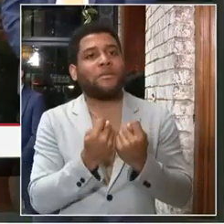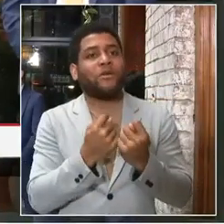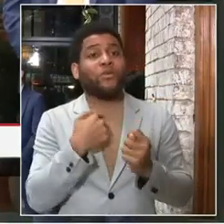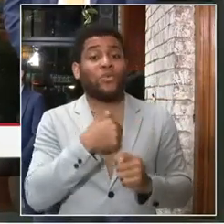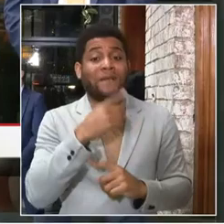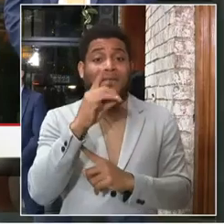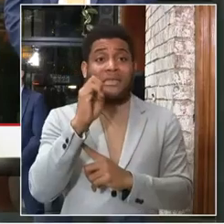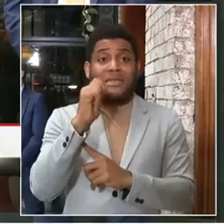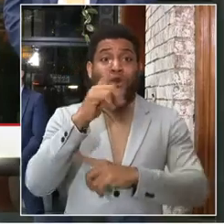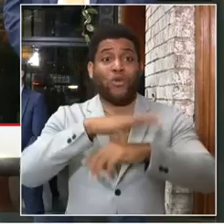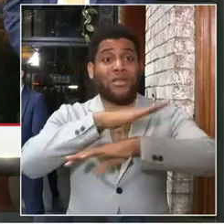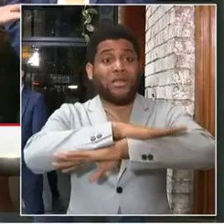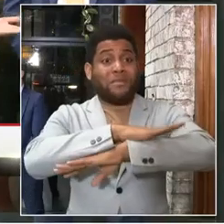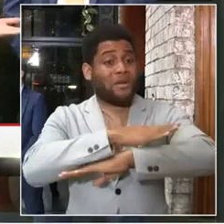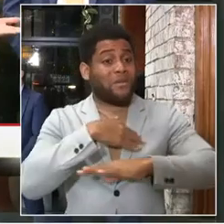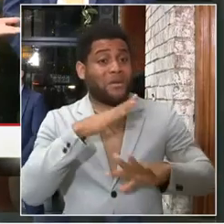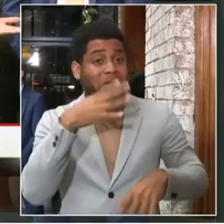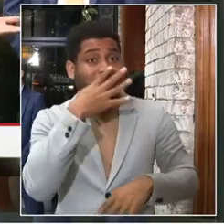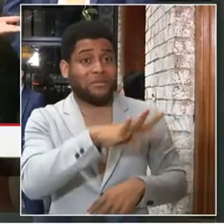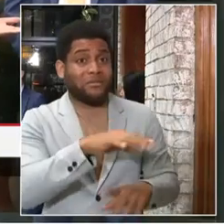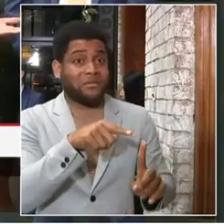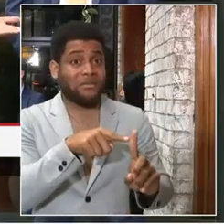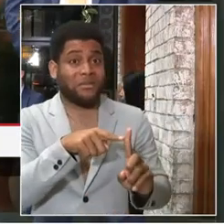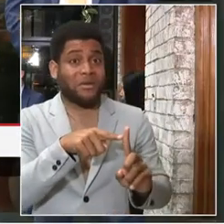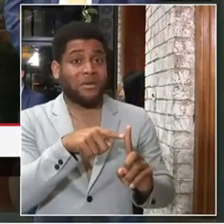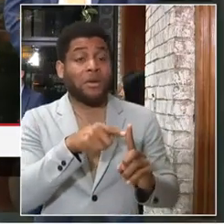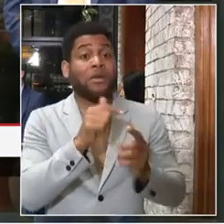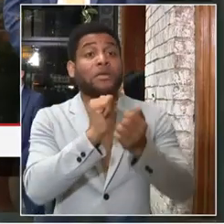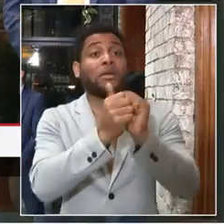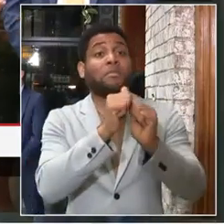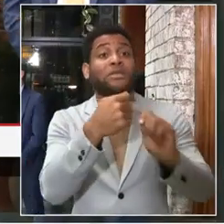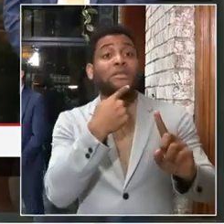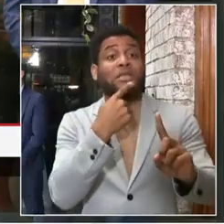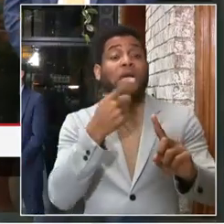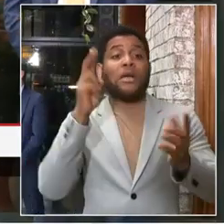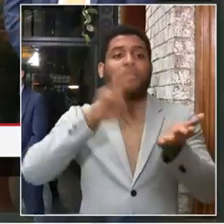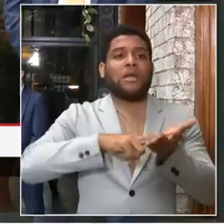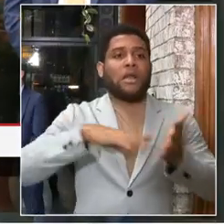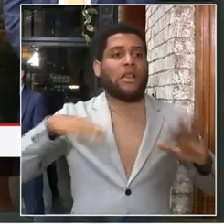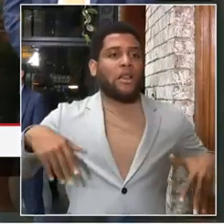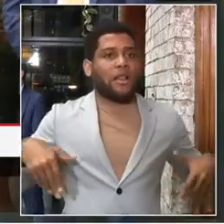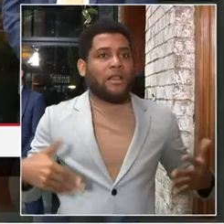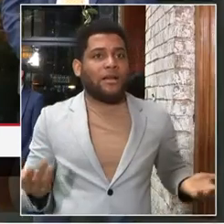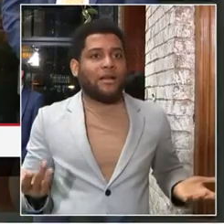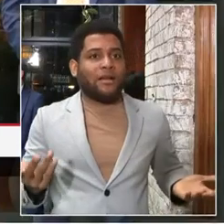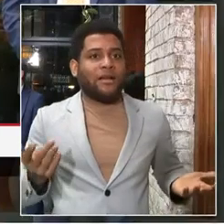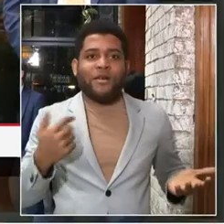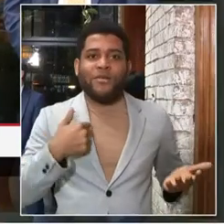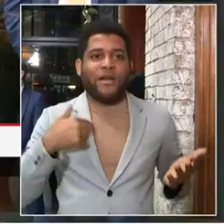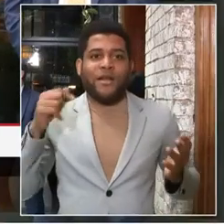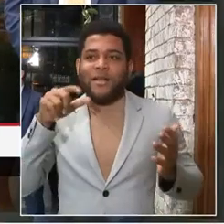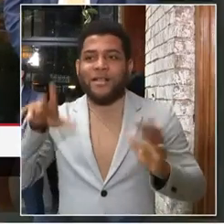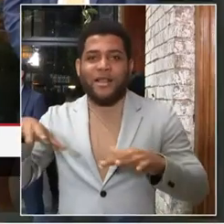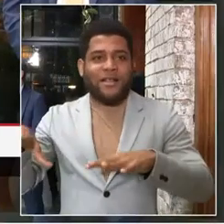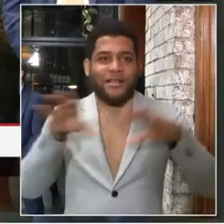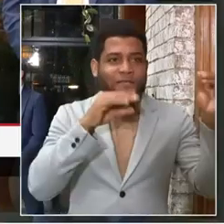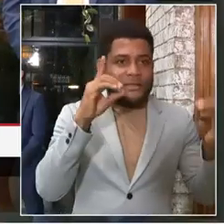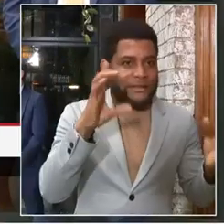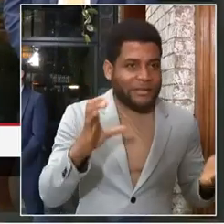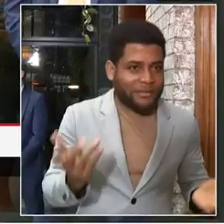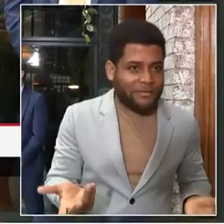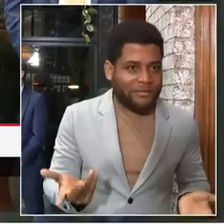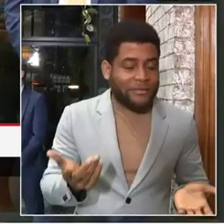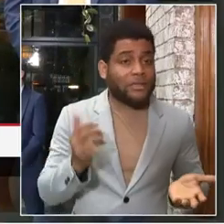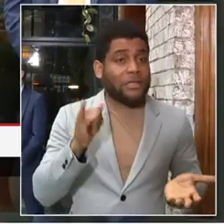What Monumental says is we haven't signed anything. We haven't walked away from the district. So that's why